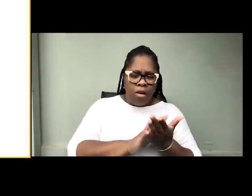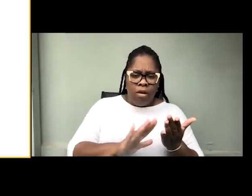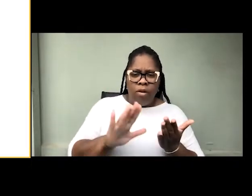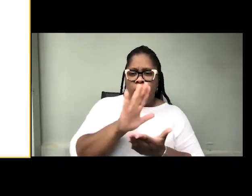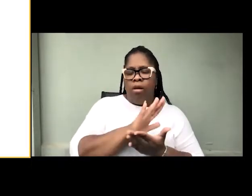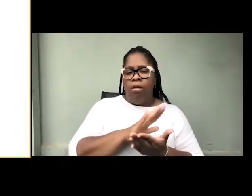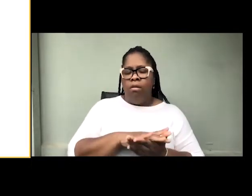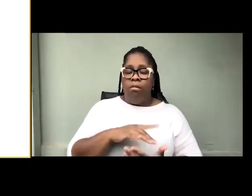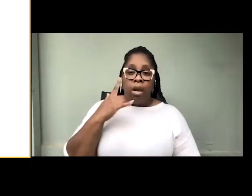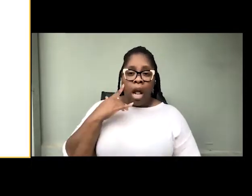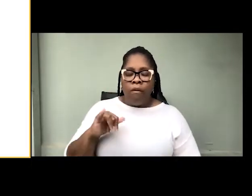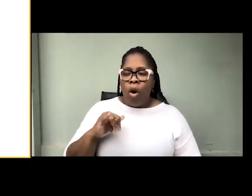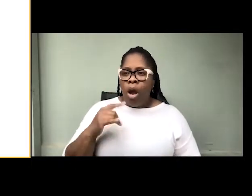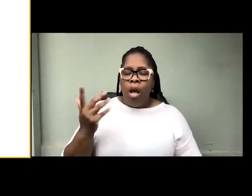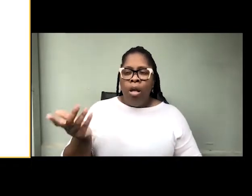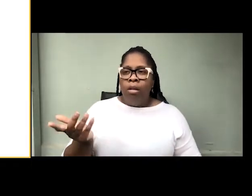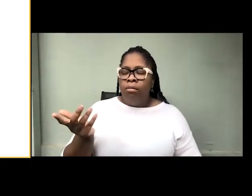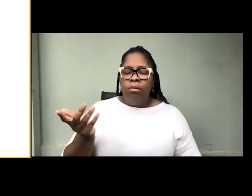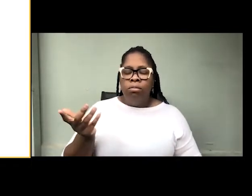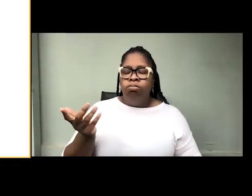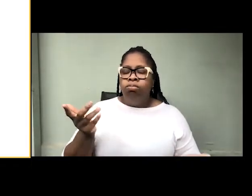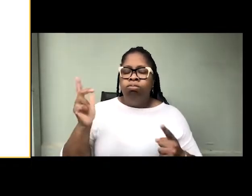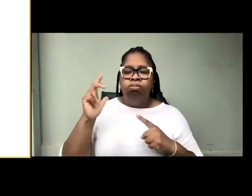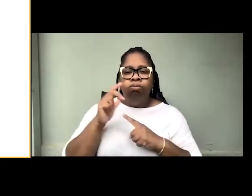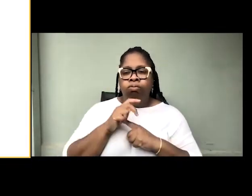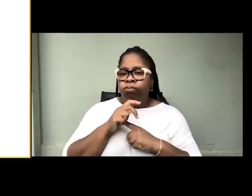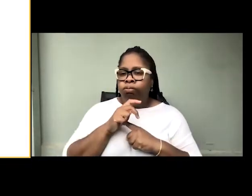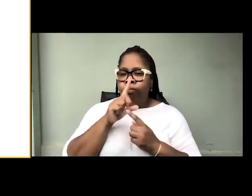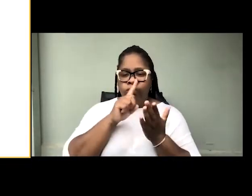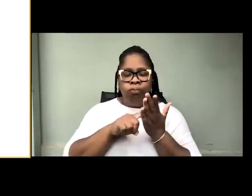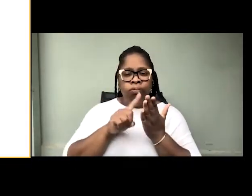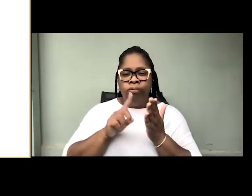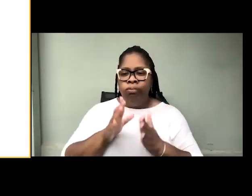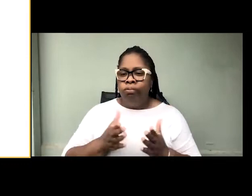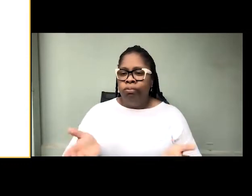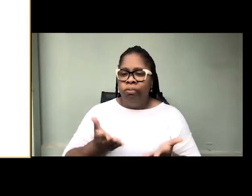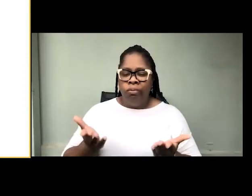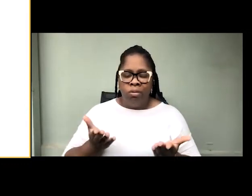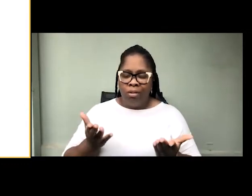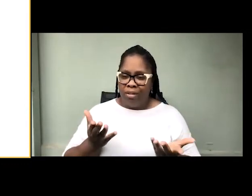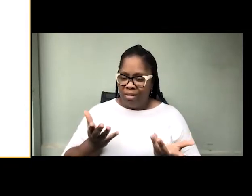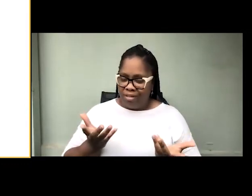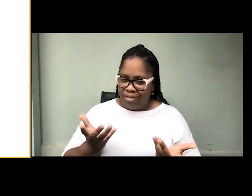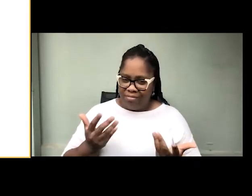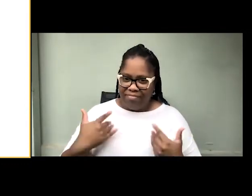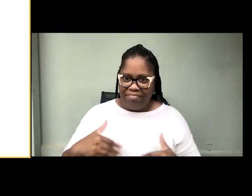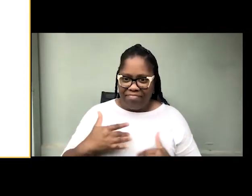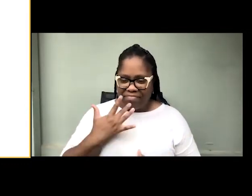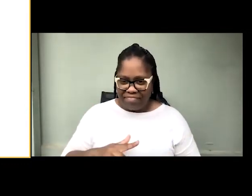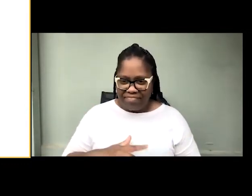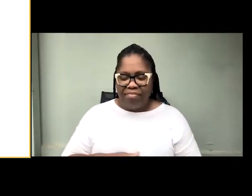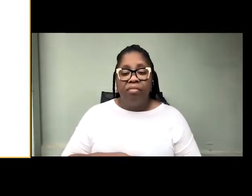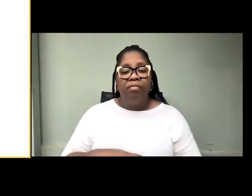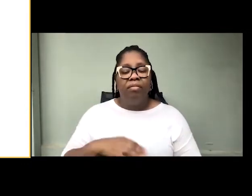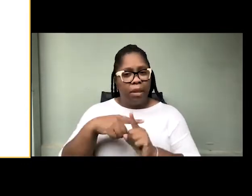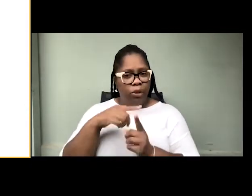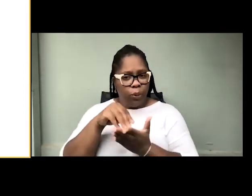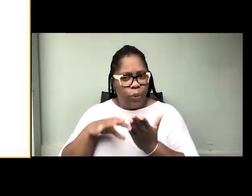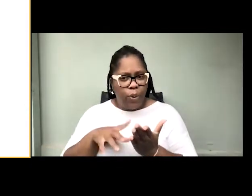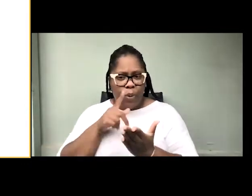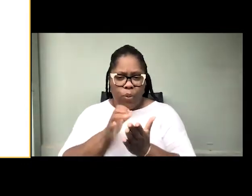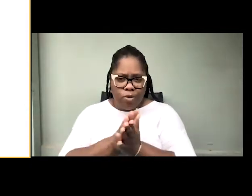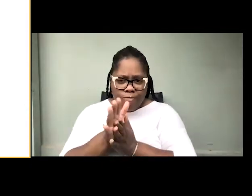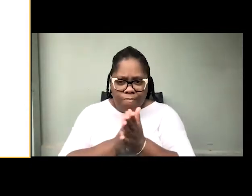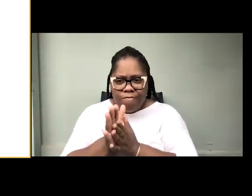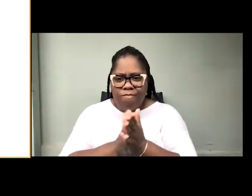colleges. California just has world-class researchers, so don't forget to tap into those. And also students who would love to